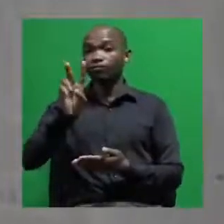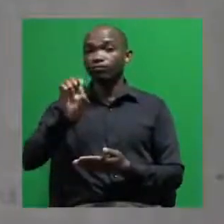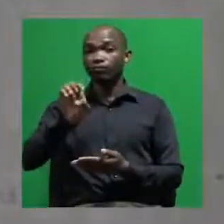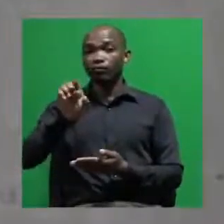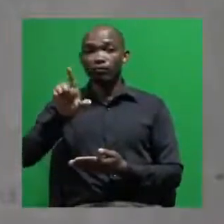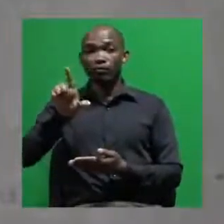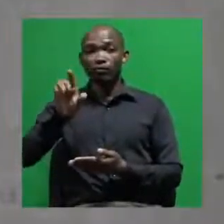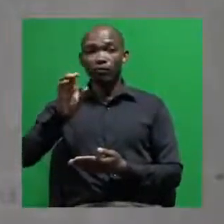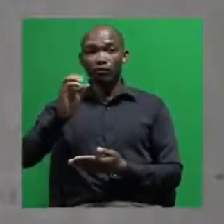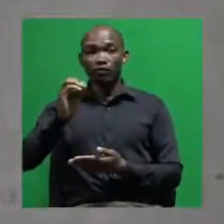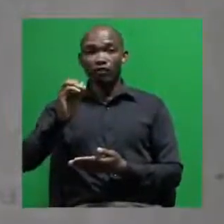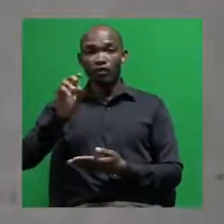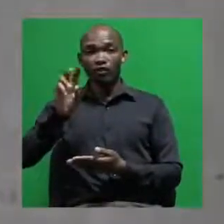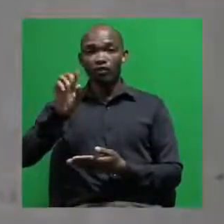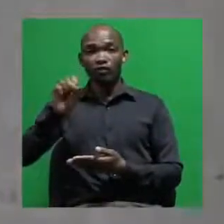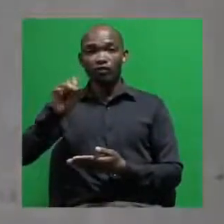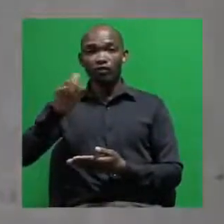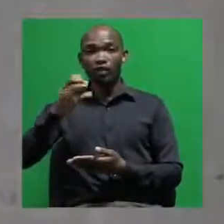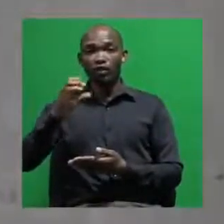have